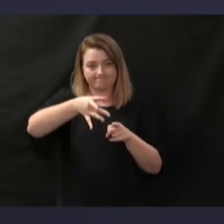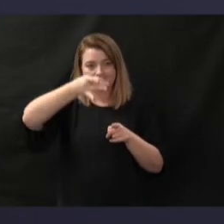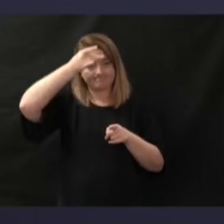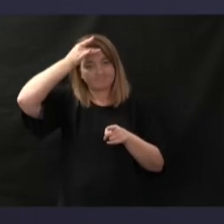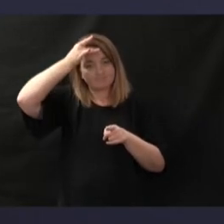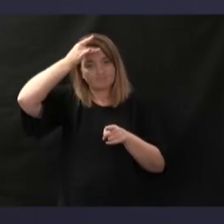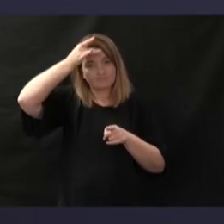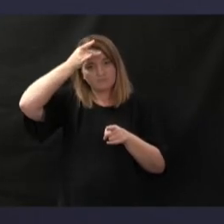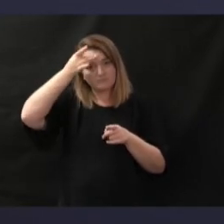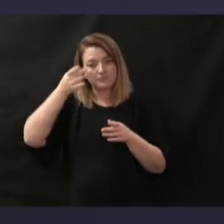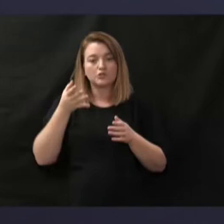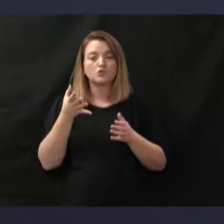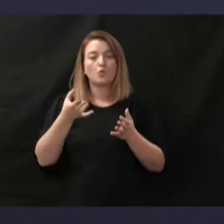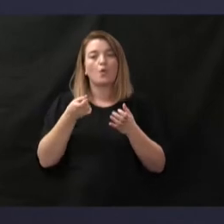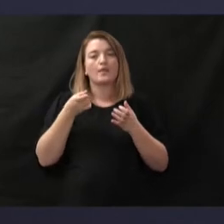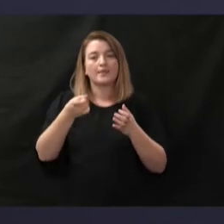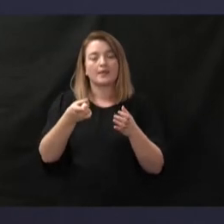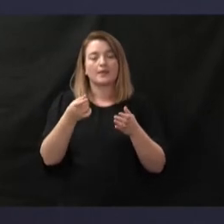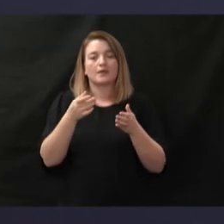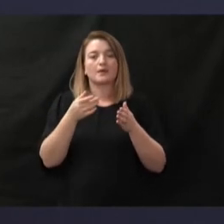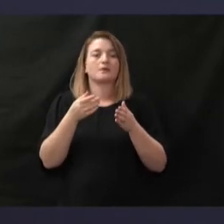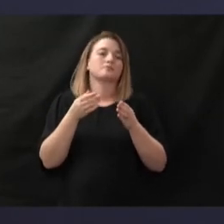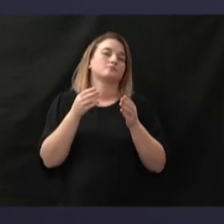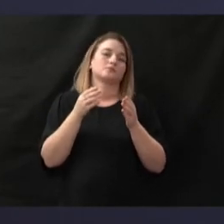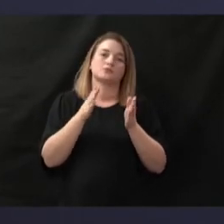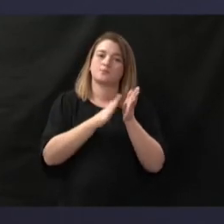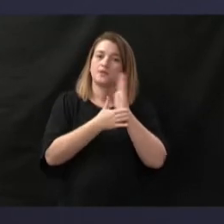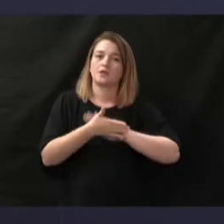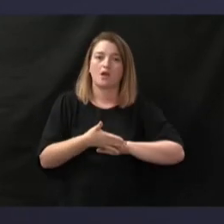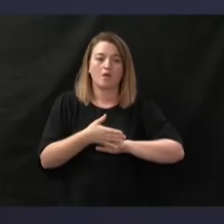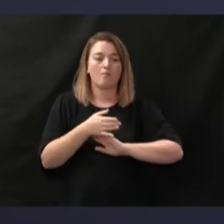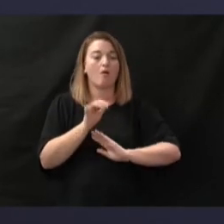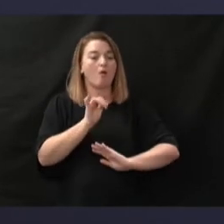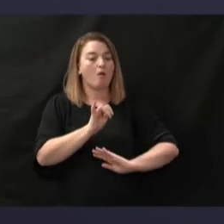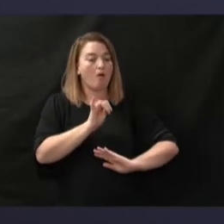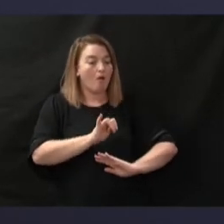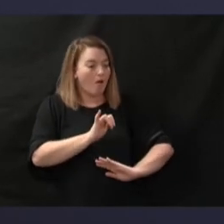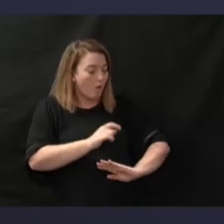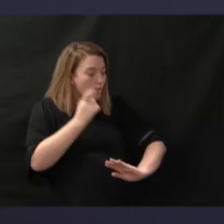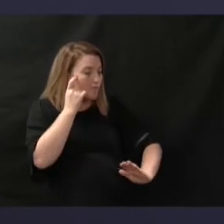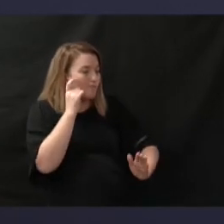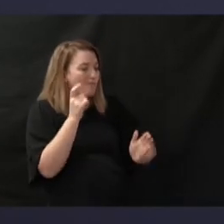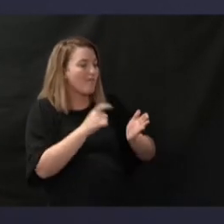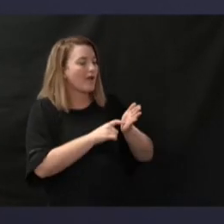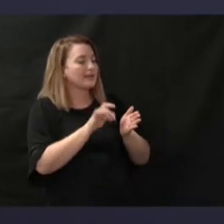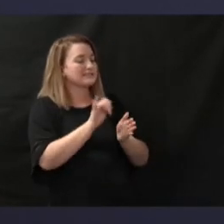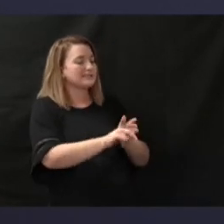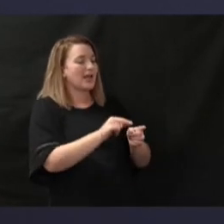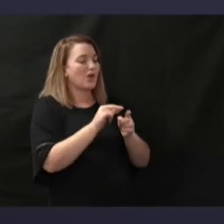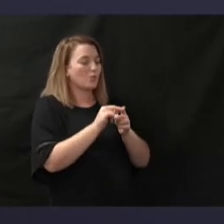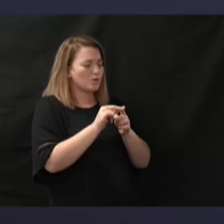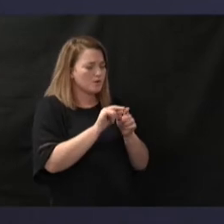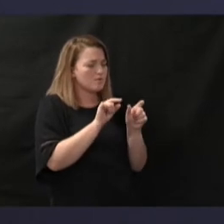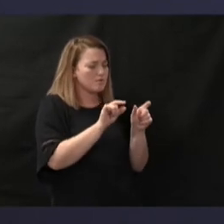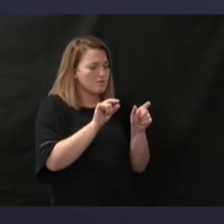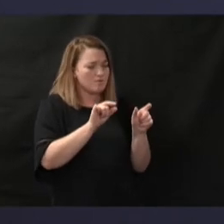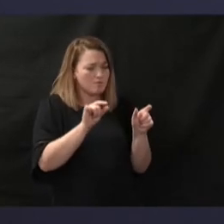get it to their range of recognition, you know, and a lot of times they can take that on and figure it out on their